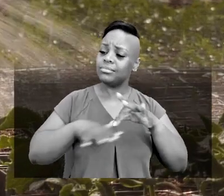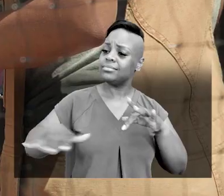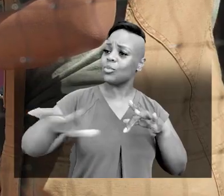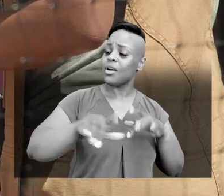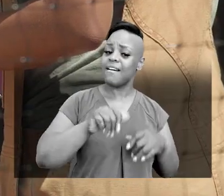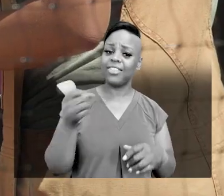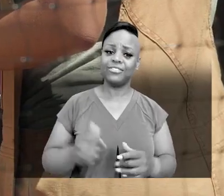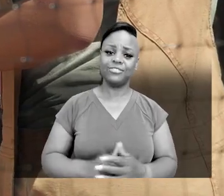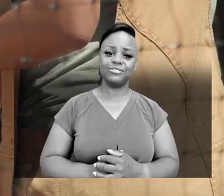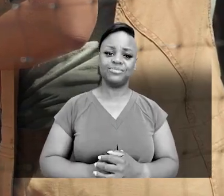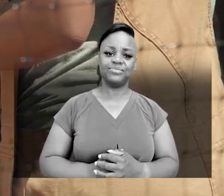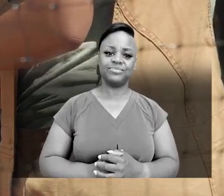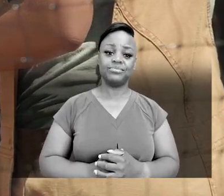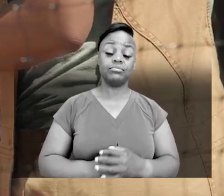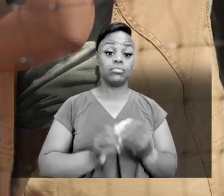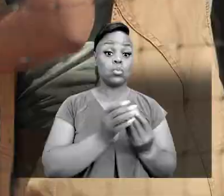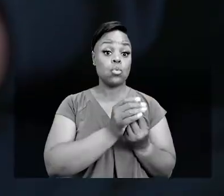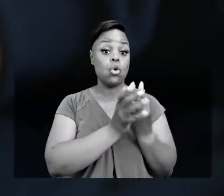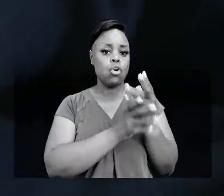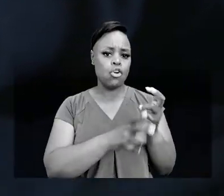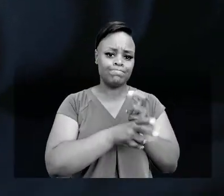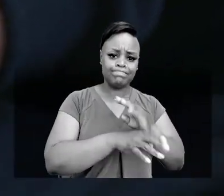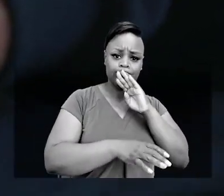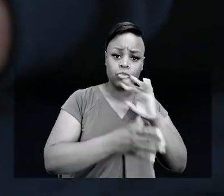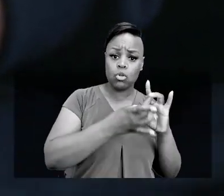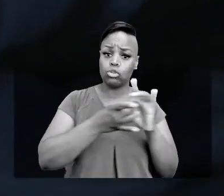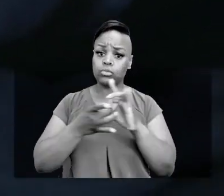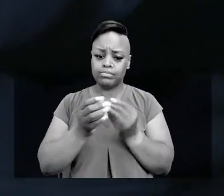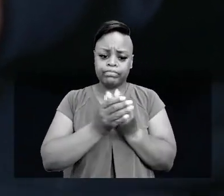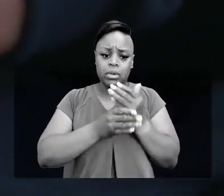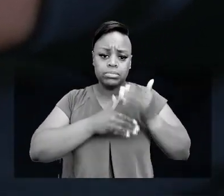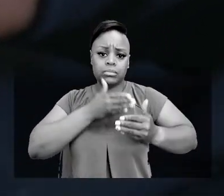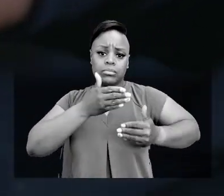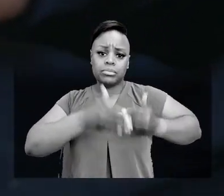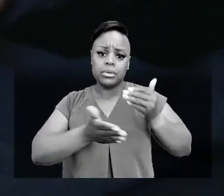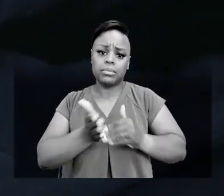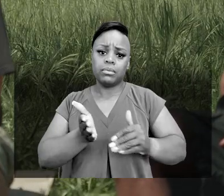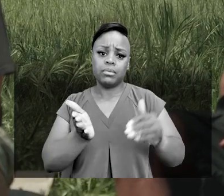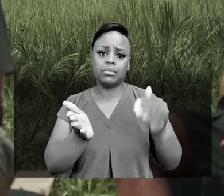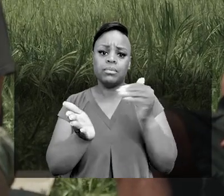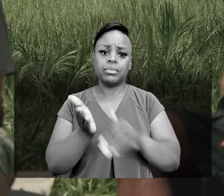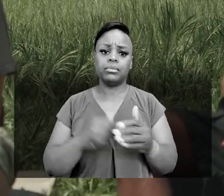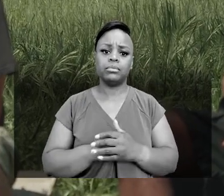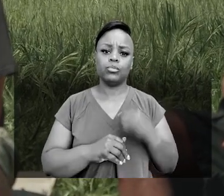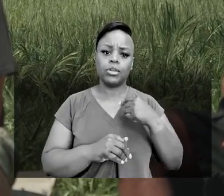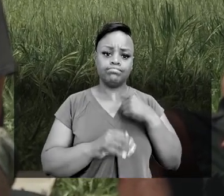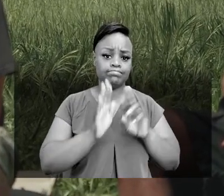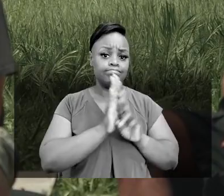in sacred connection to earth and one another, grown from hardships and relationships sprouted